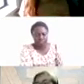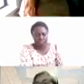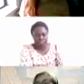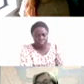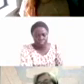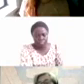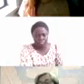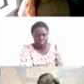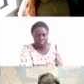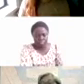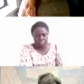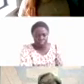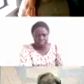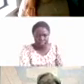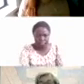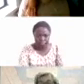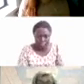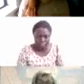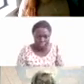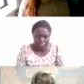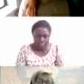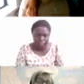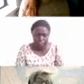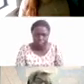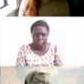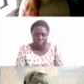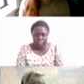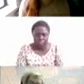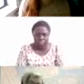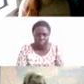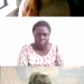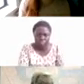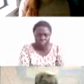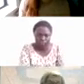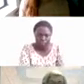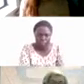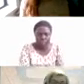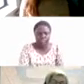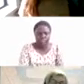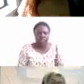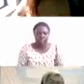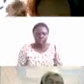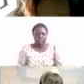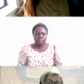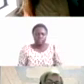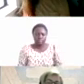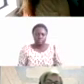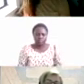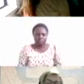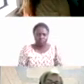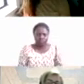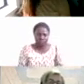about the medication, and there's no way for her to learn about it.